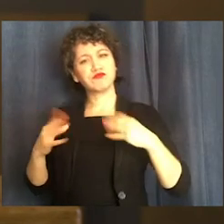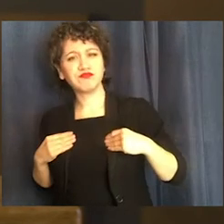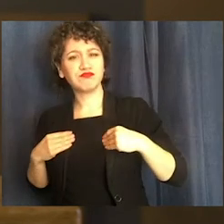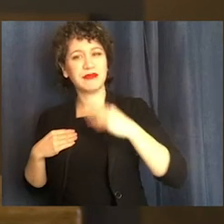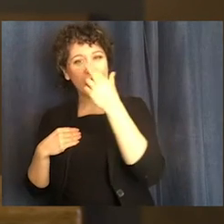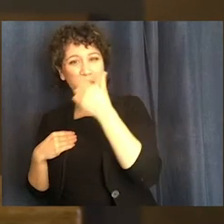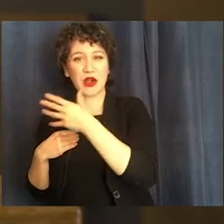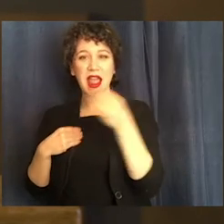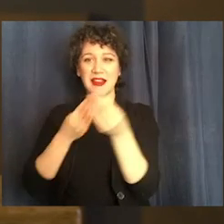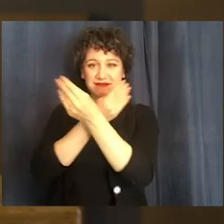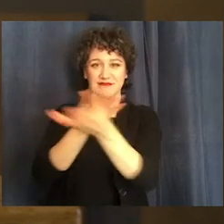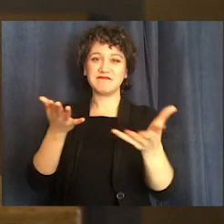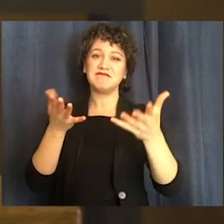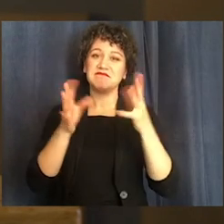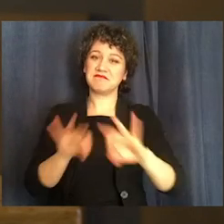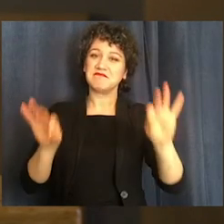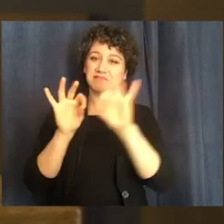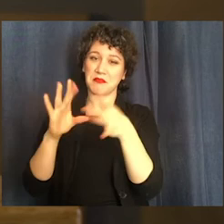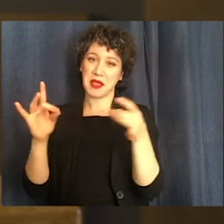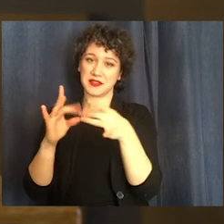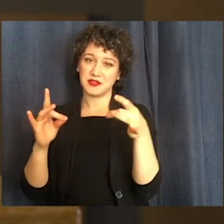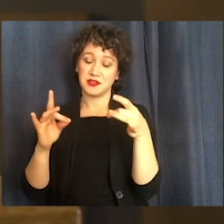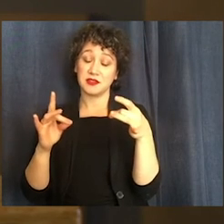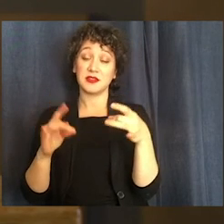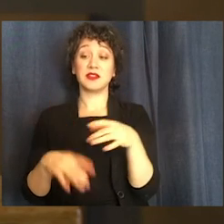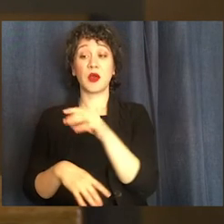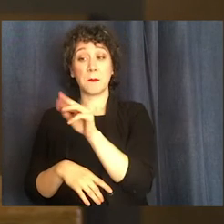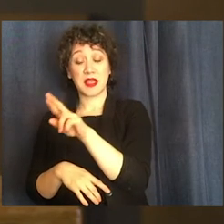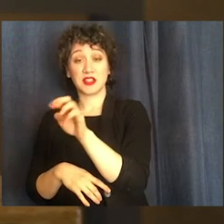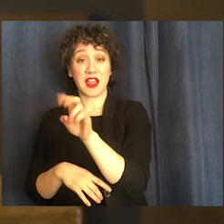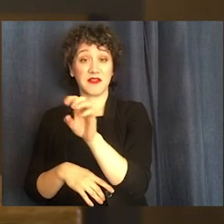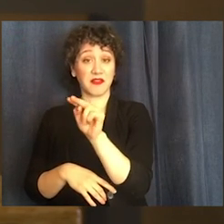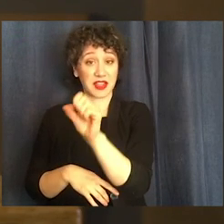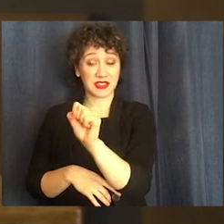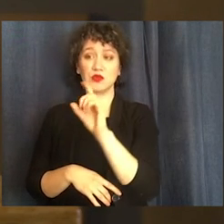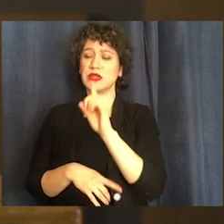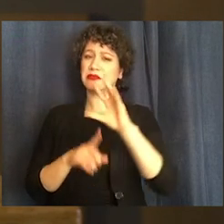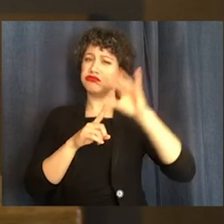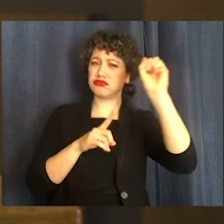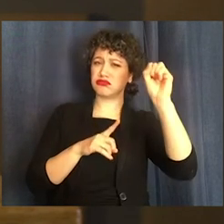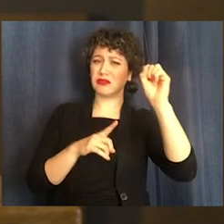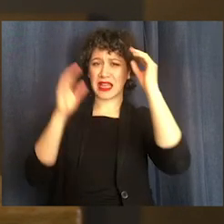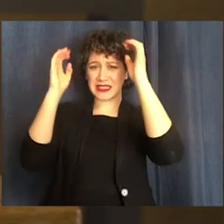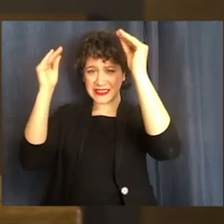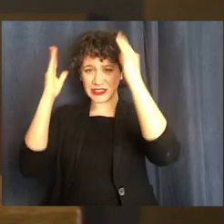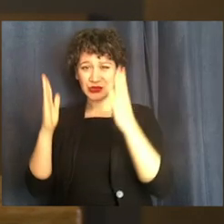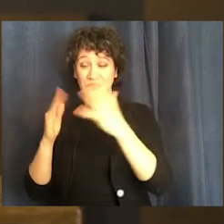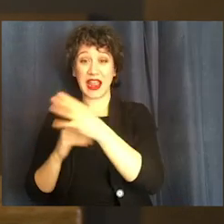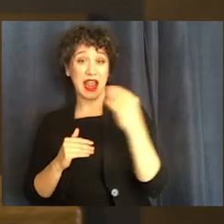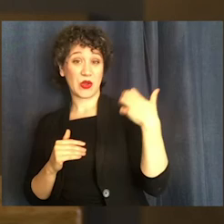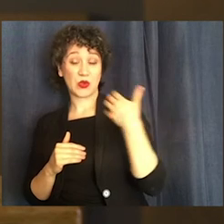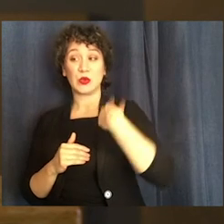thank him for all that he does. Without further ado, I present to you Madison Drotty singing A Million Dreams,